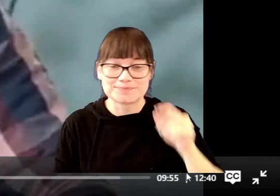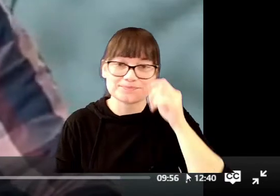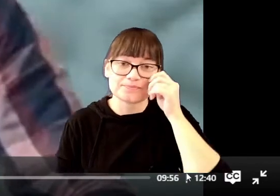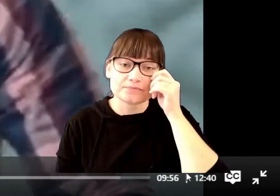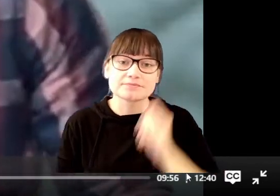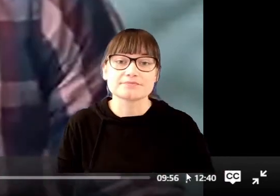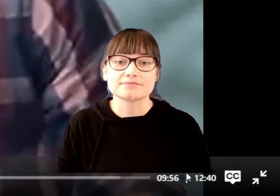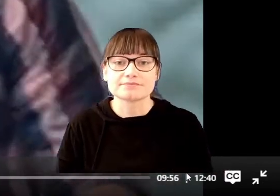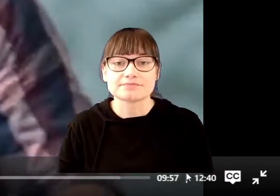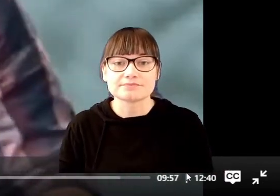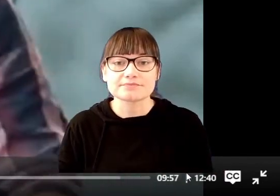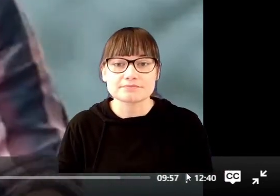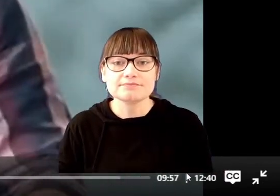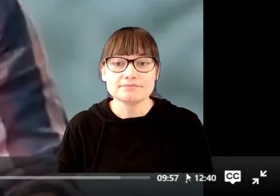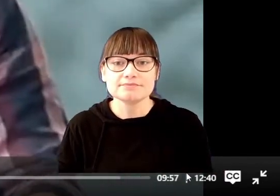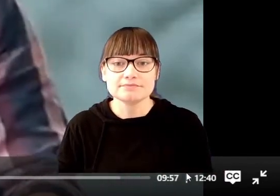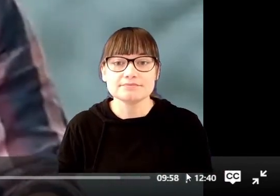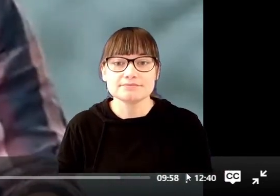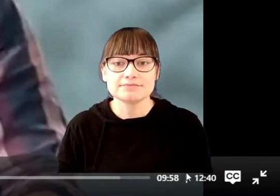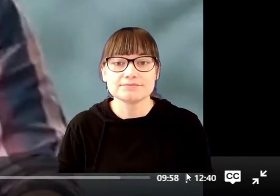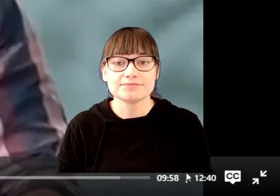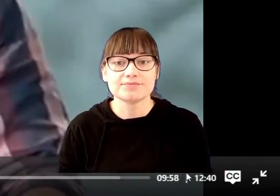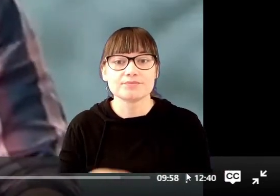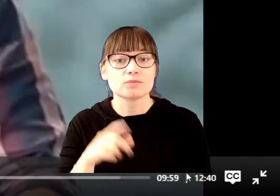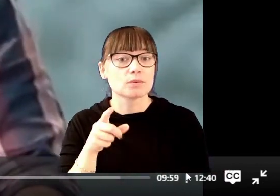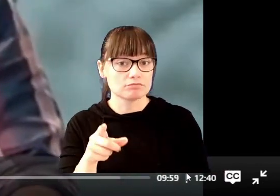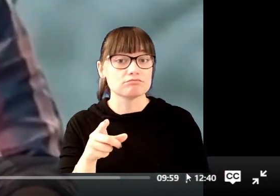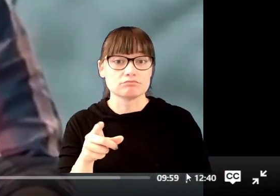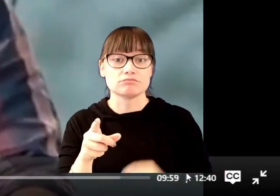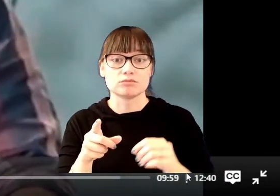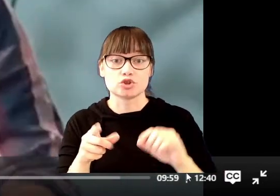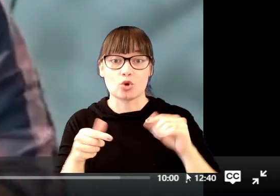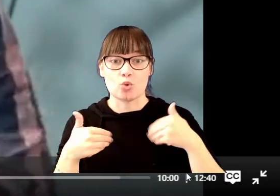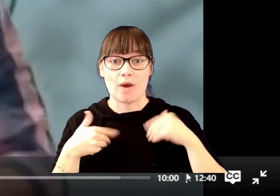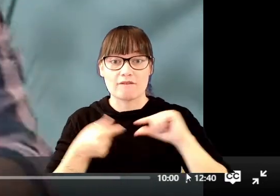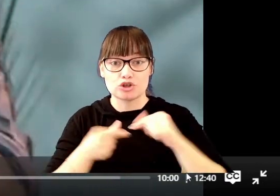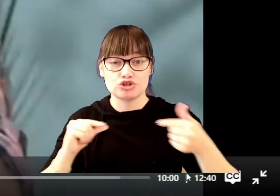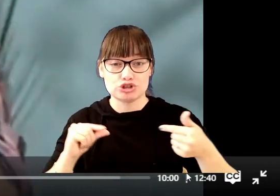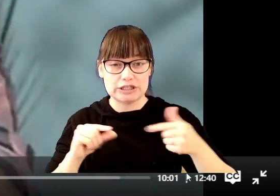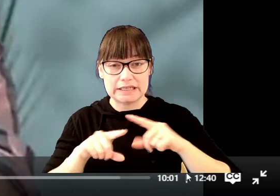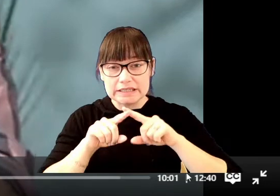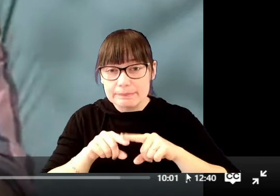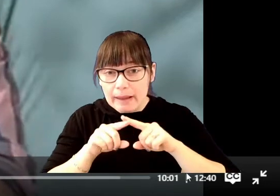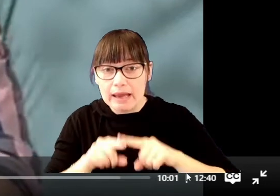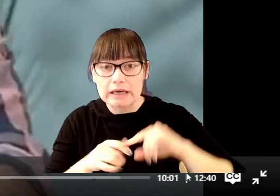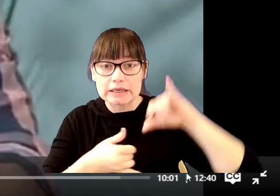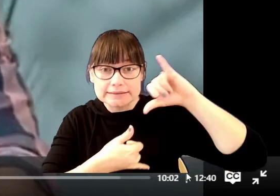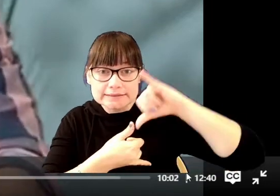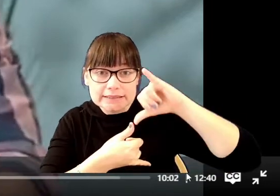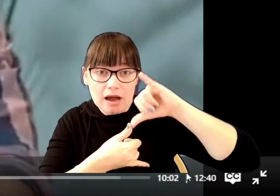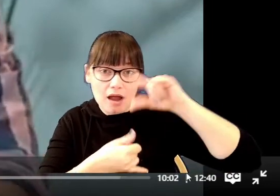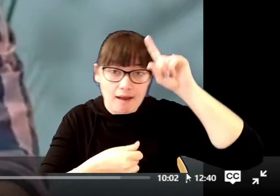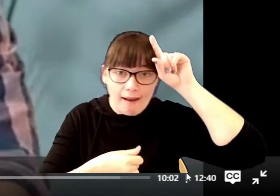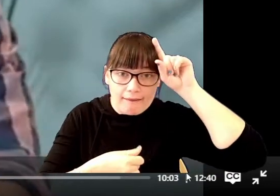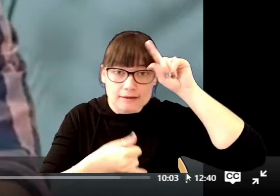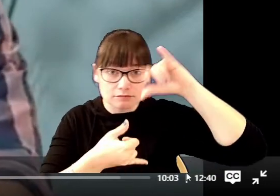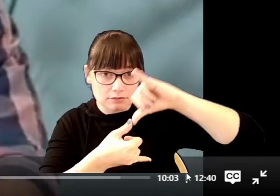I alluded to it earlier, and I talked about a gene that determines how tall you are, and I said it may be one of the genes that